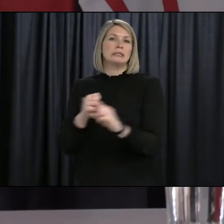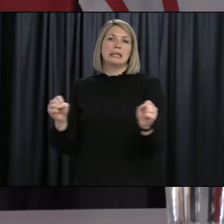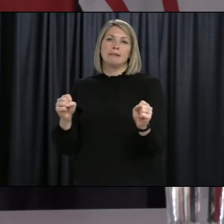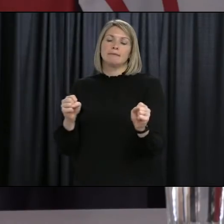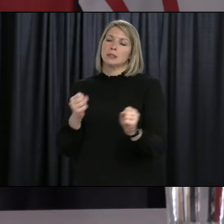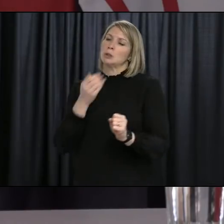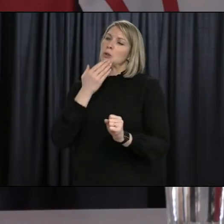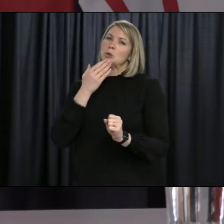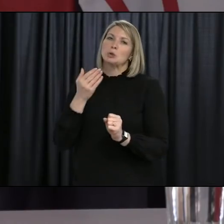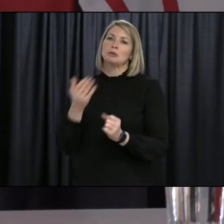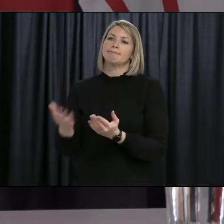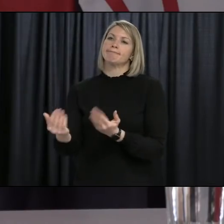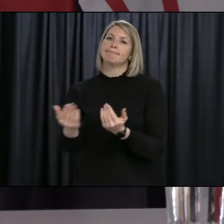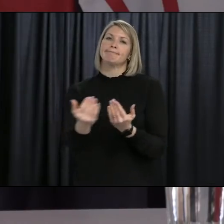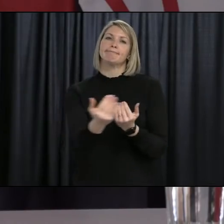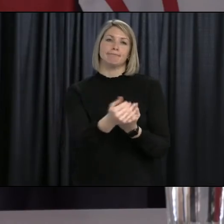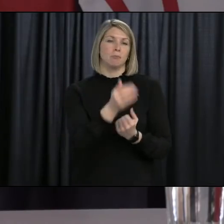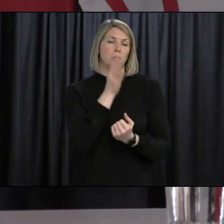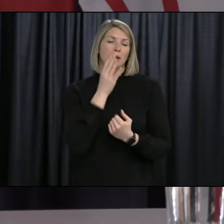And